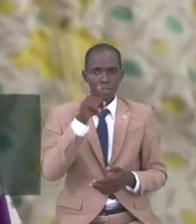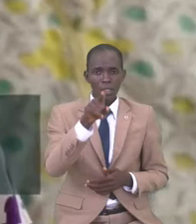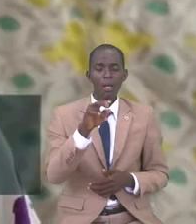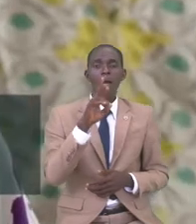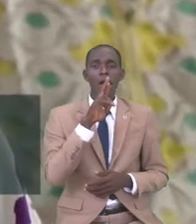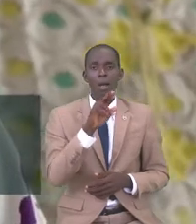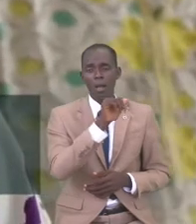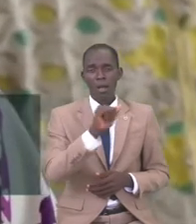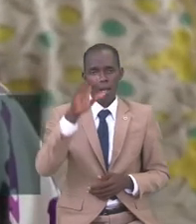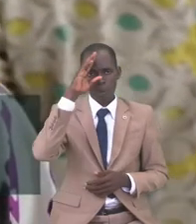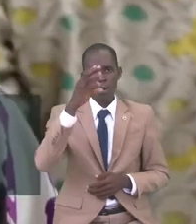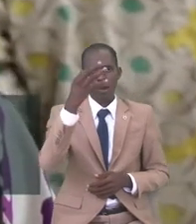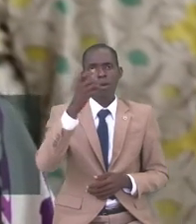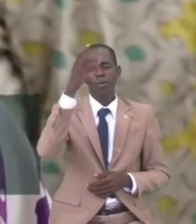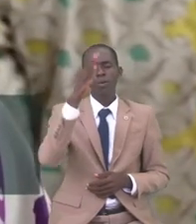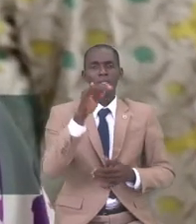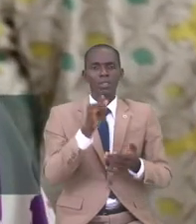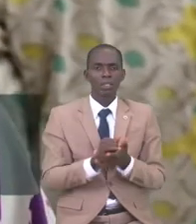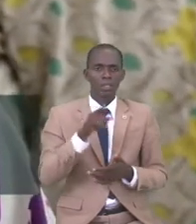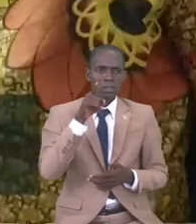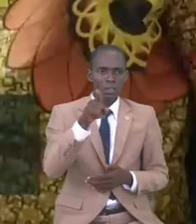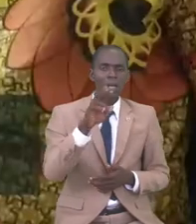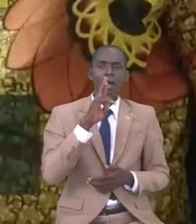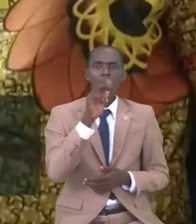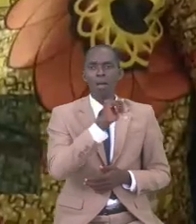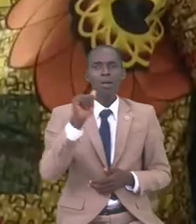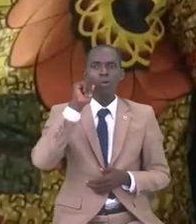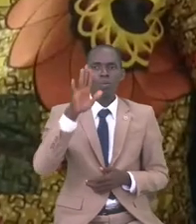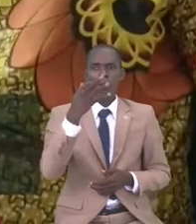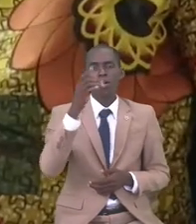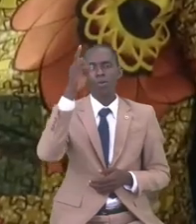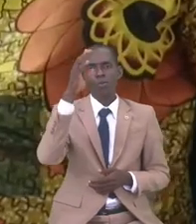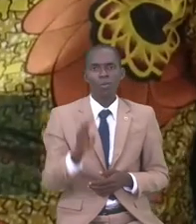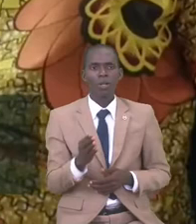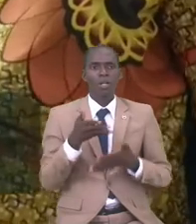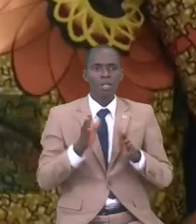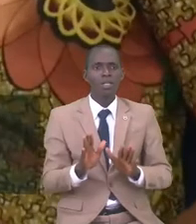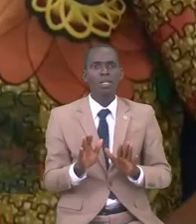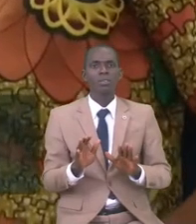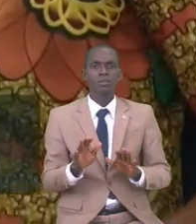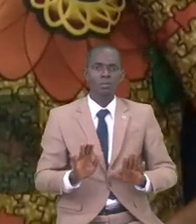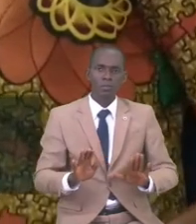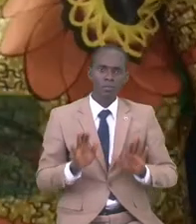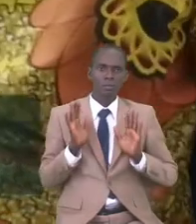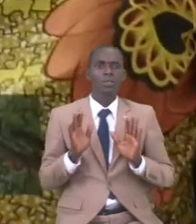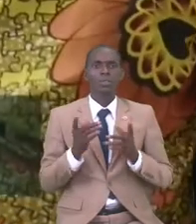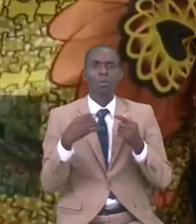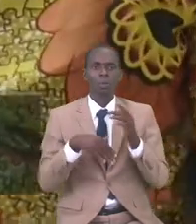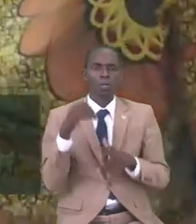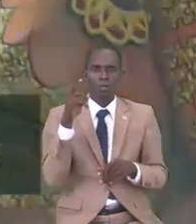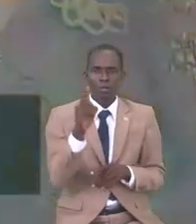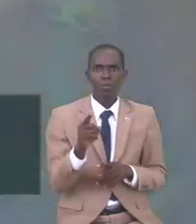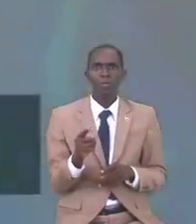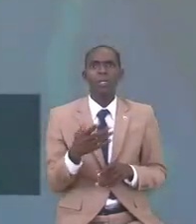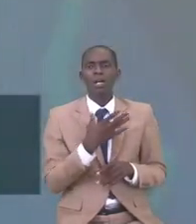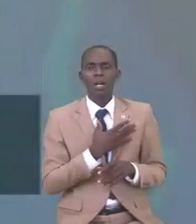man of God, that thou art a woman of God. Let fear come out of you, and let the dullness, the deadness